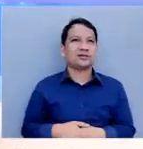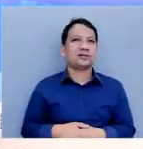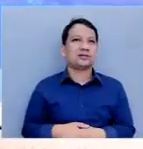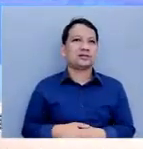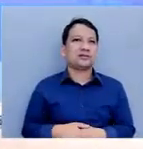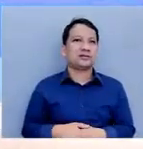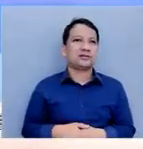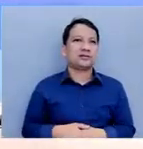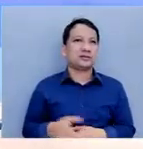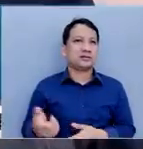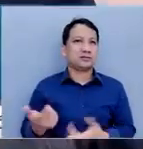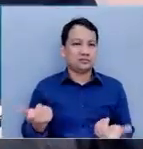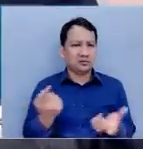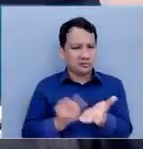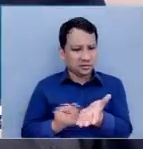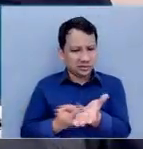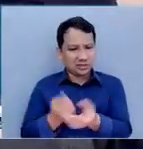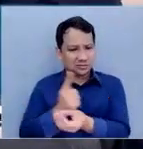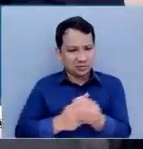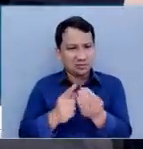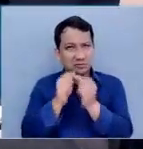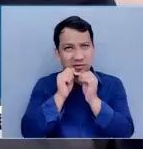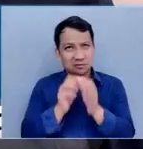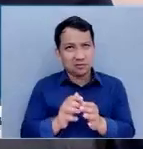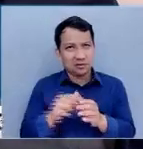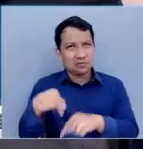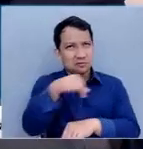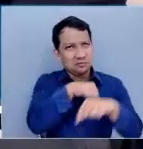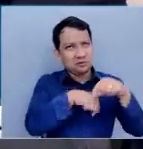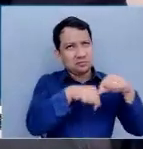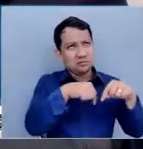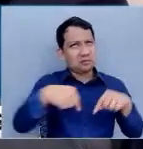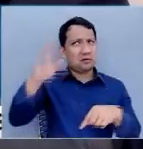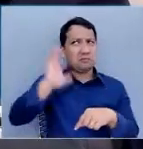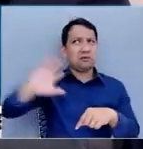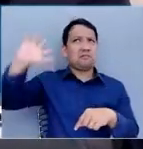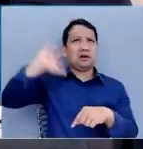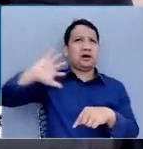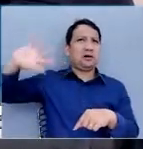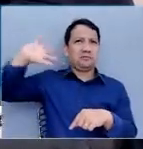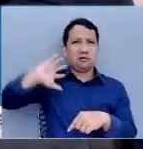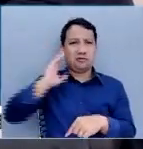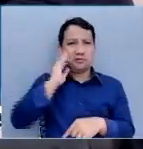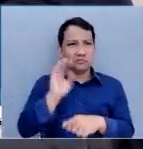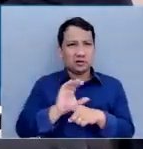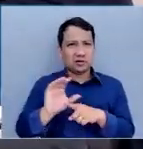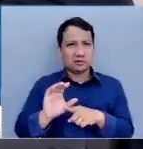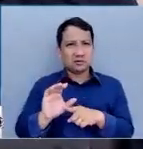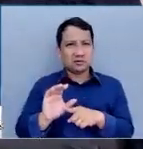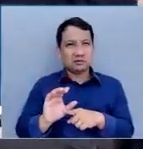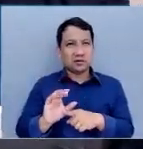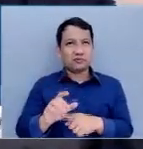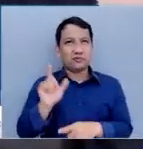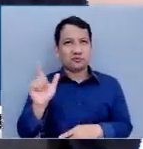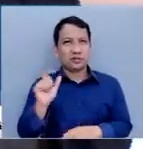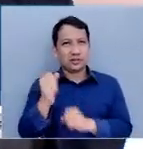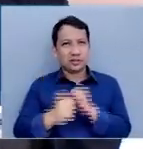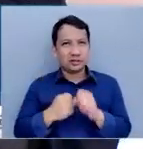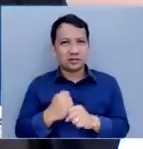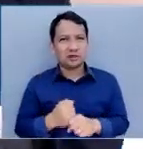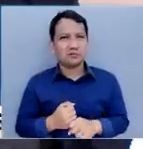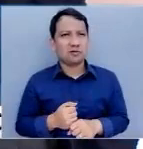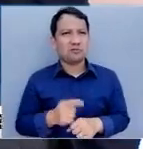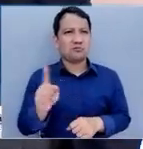your blessings, di ba? Pero pag magbalik tanaw ka sa iyong naging career in the last 20 years, ayun, what kind